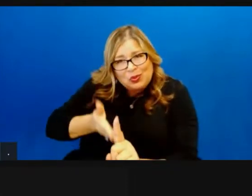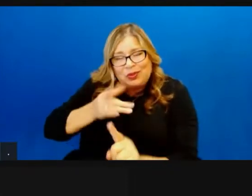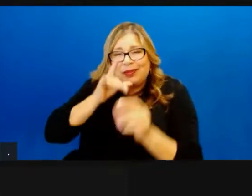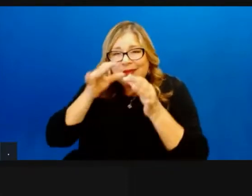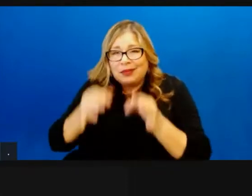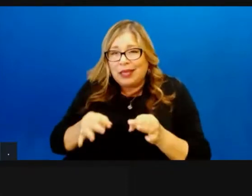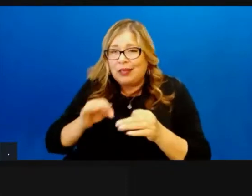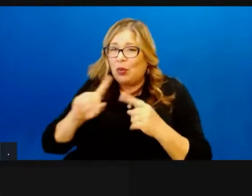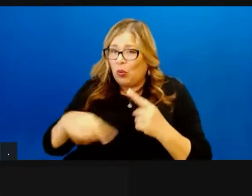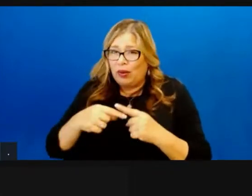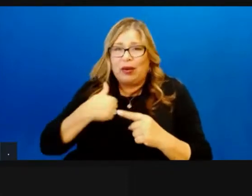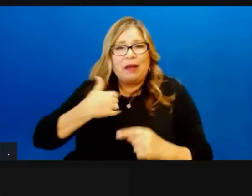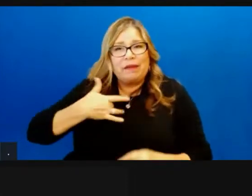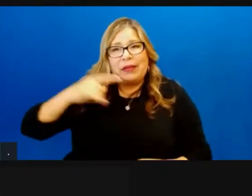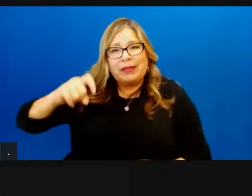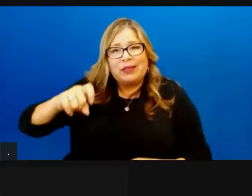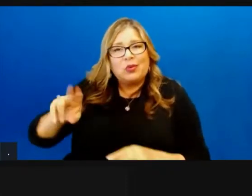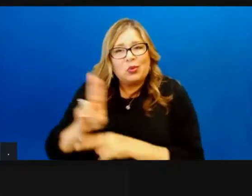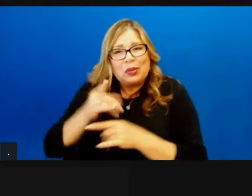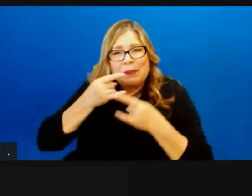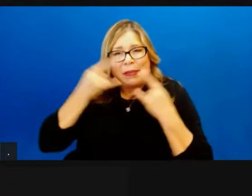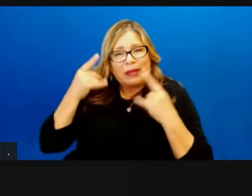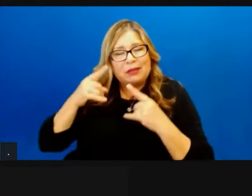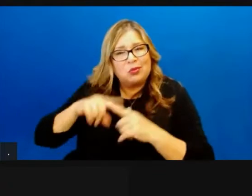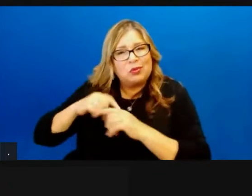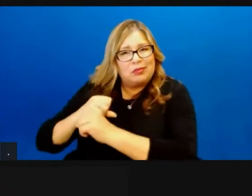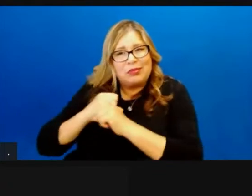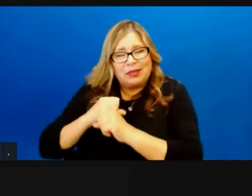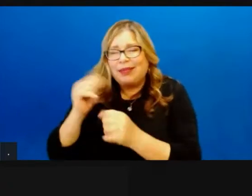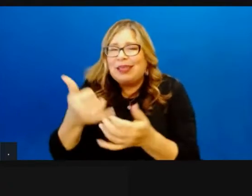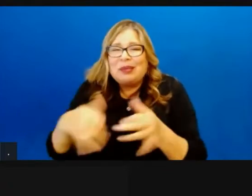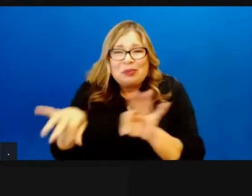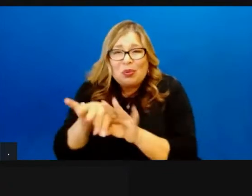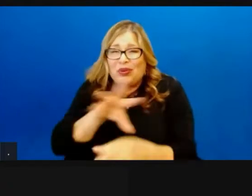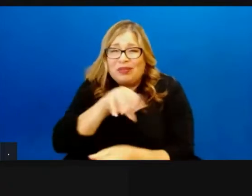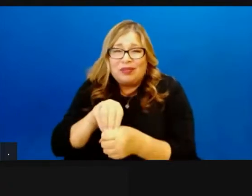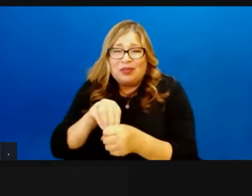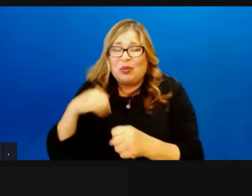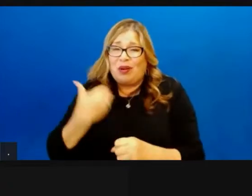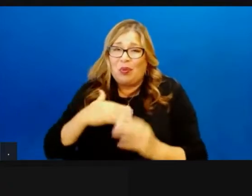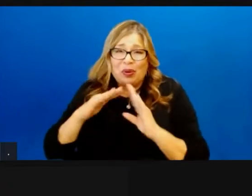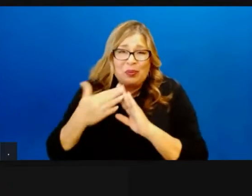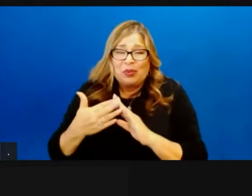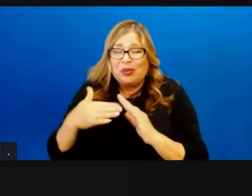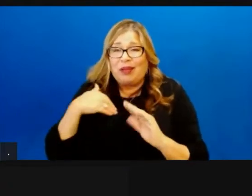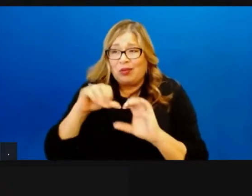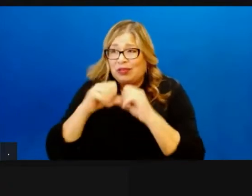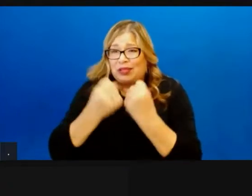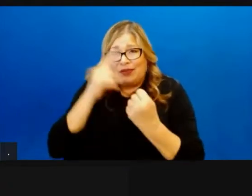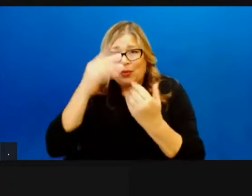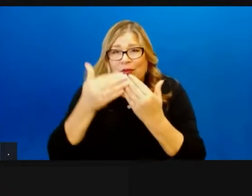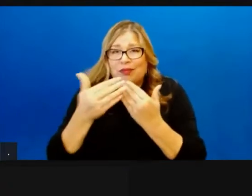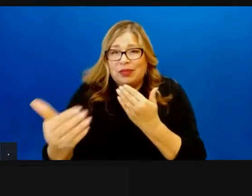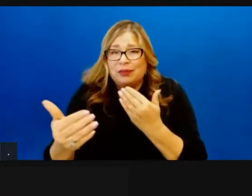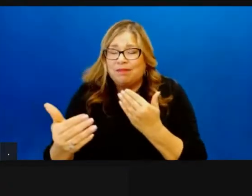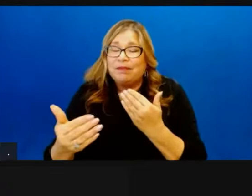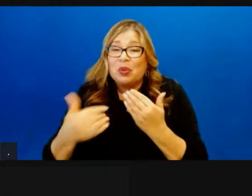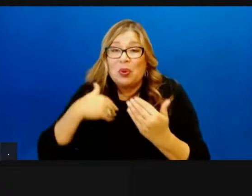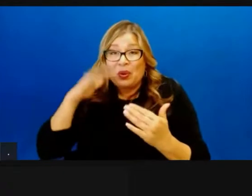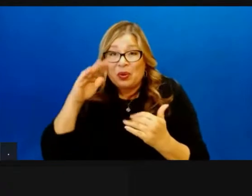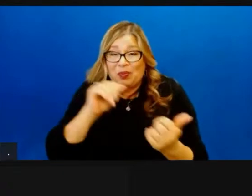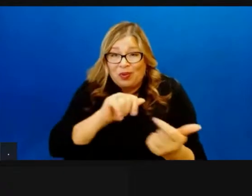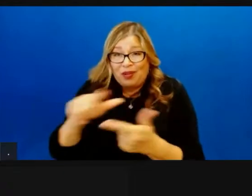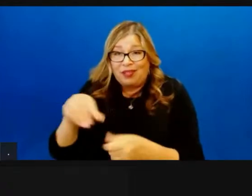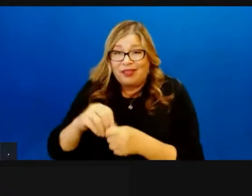of our communities and societies moving forward, and one that I hope Californians will support their neighbor